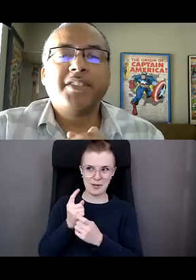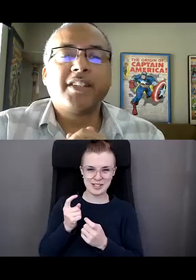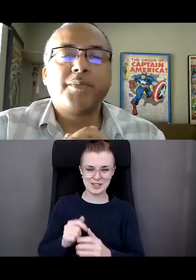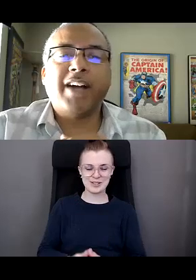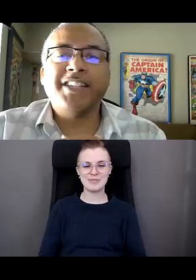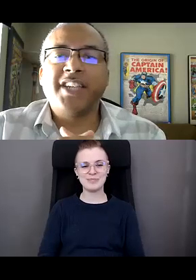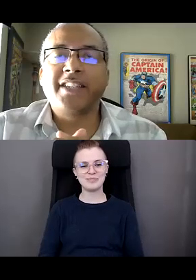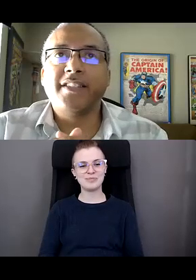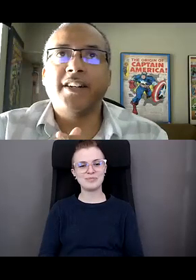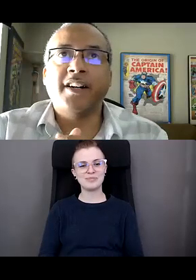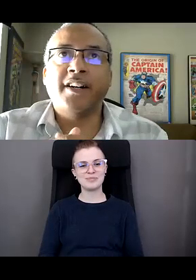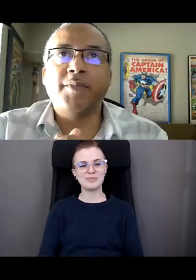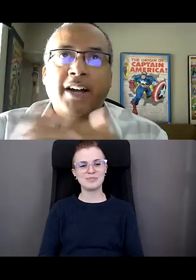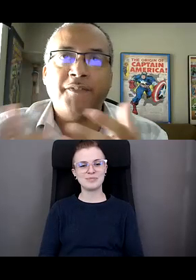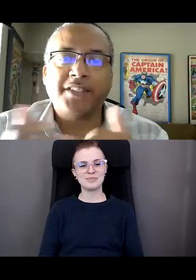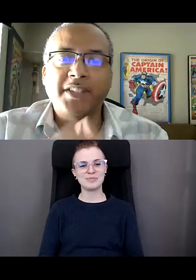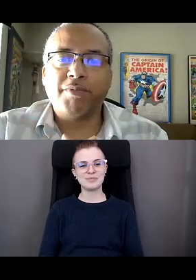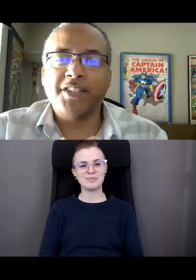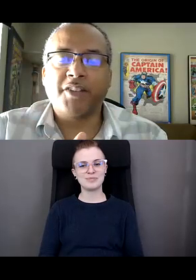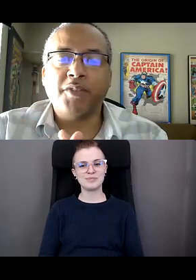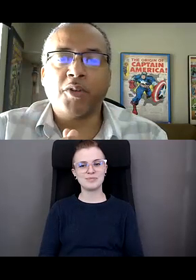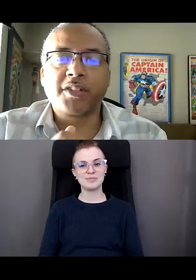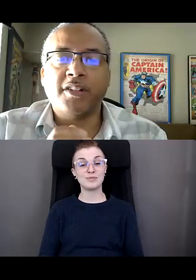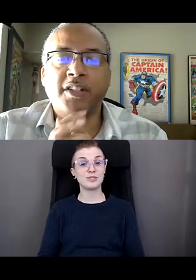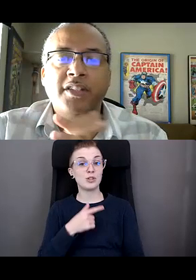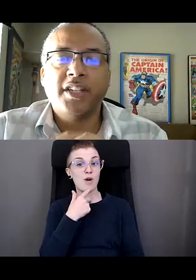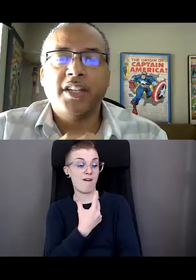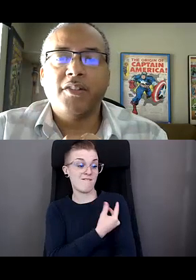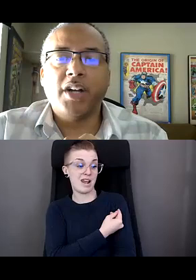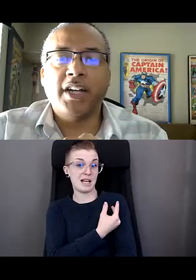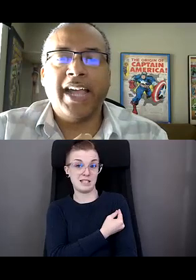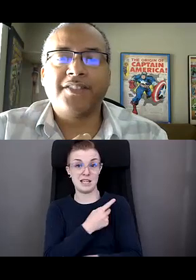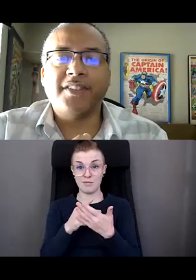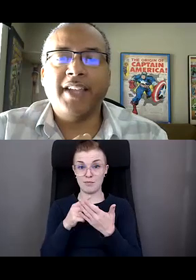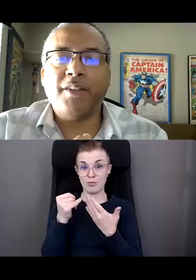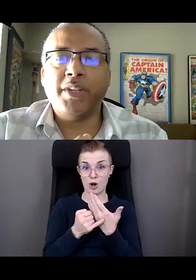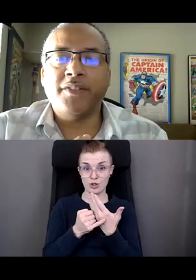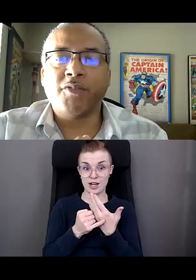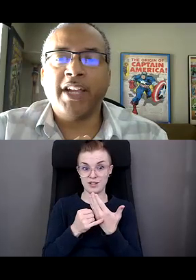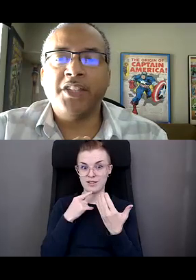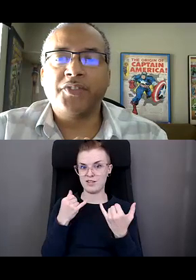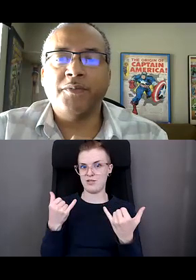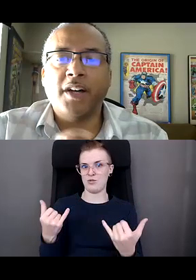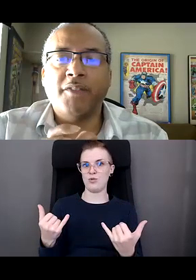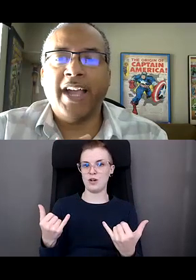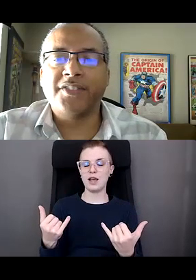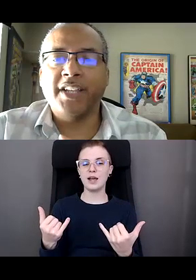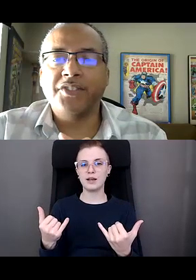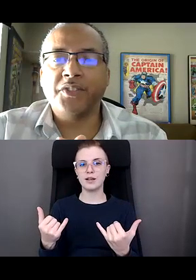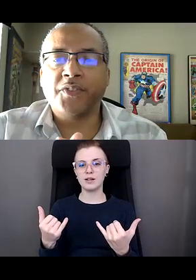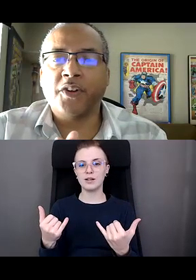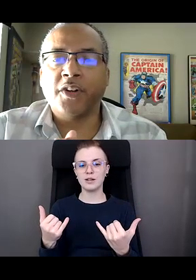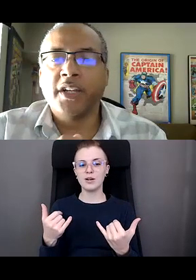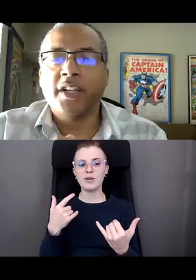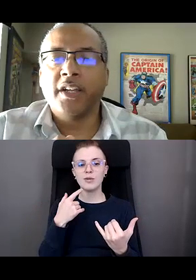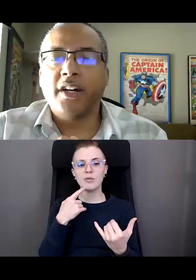our particular project, our vaccine project we worked on, as to date, we have arranged for